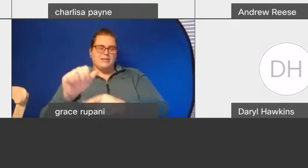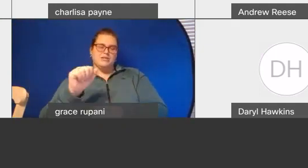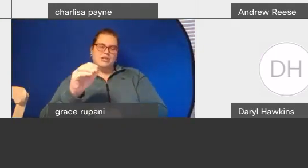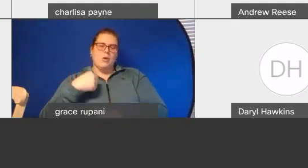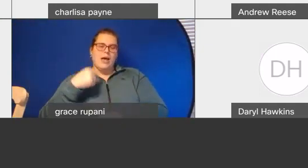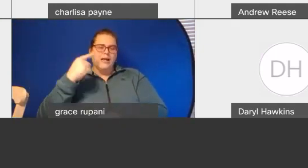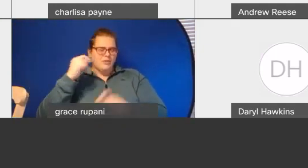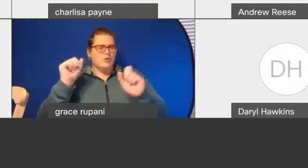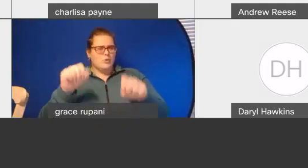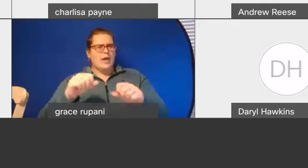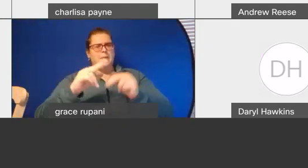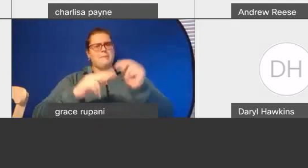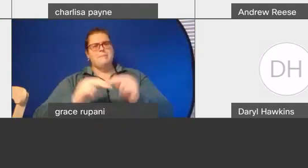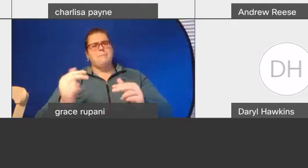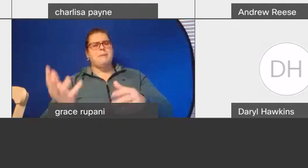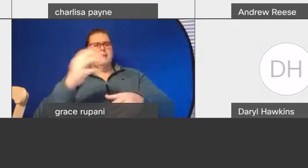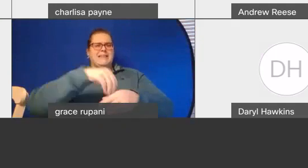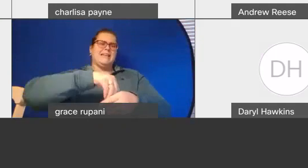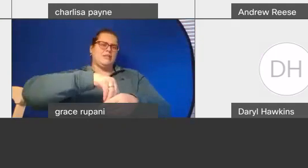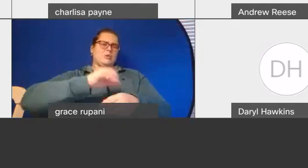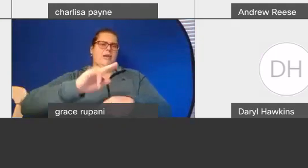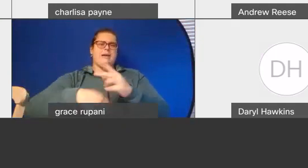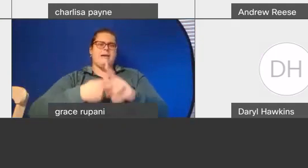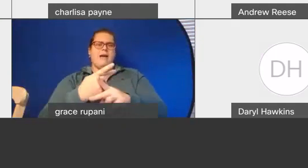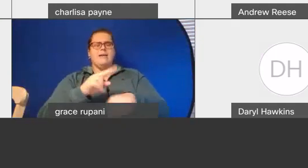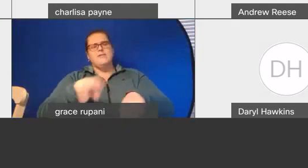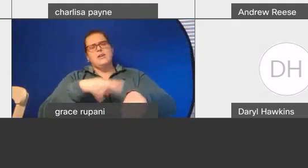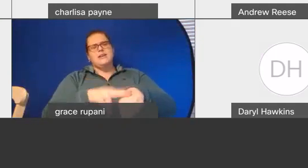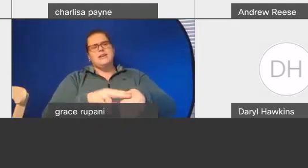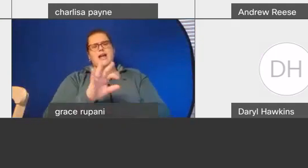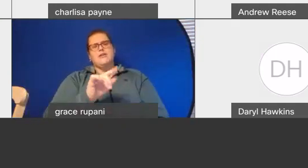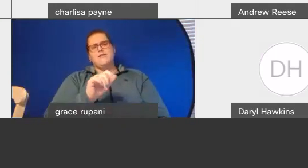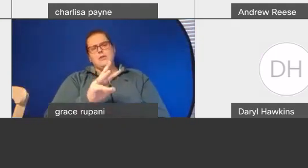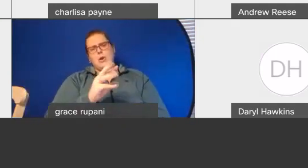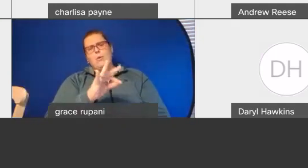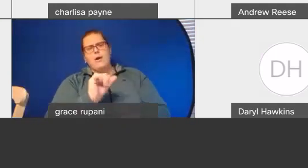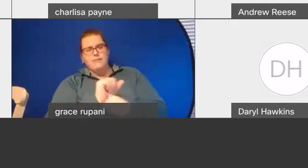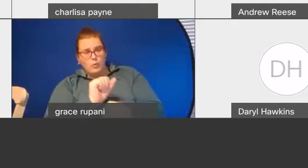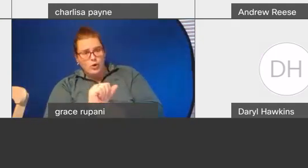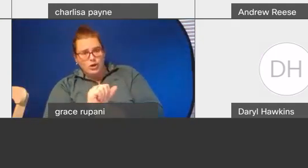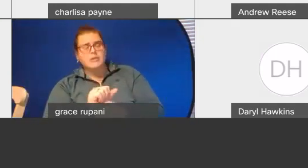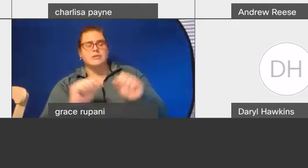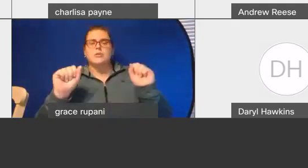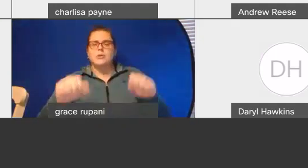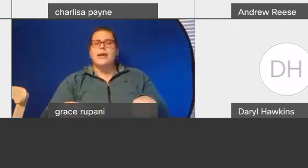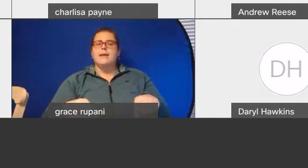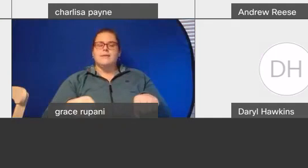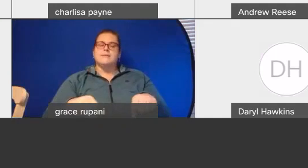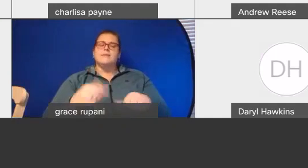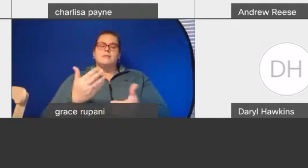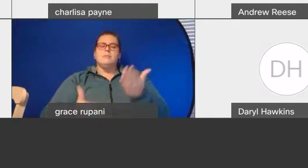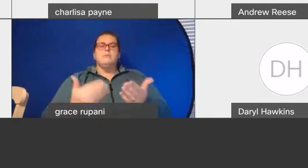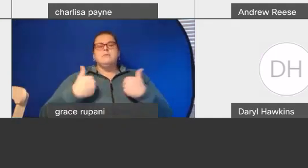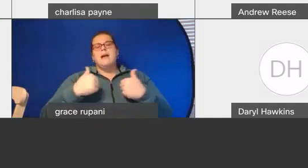into the sort of natural flow of the work that people are doing, so that you are perhaps having training